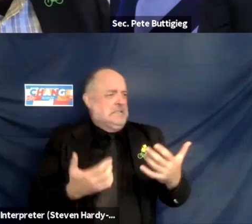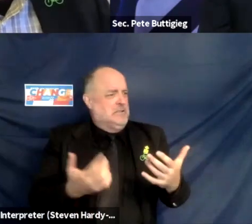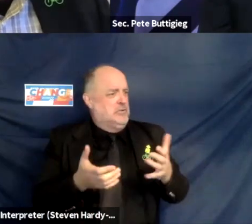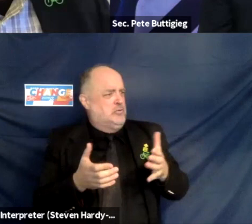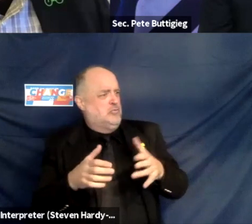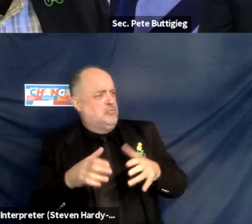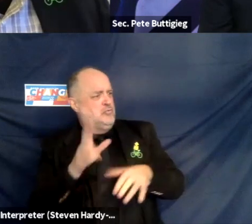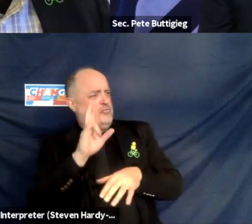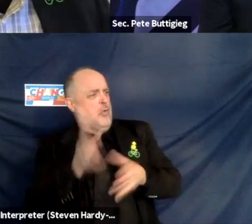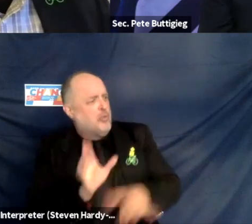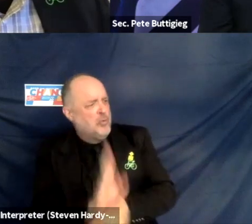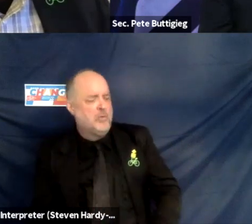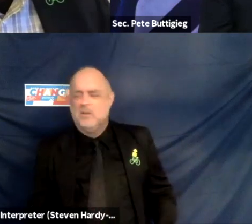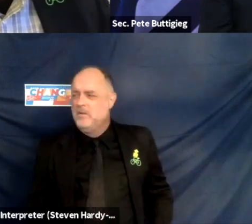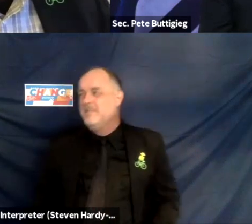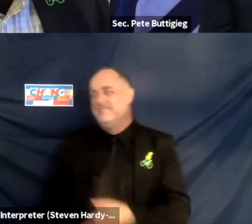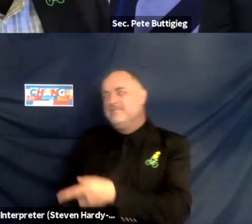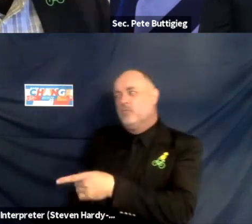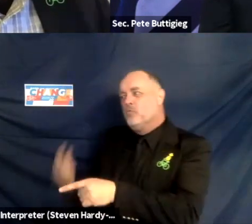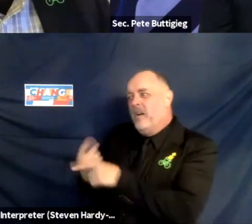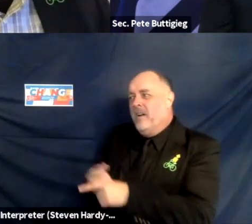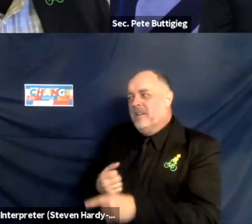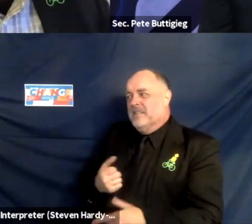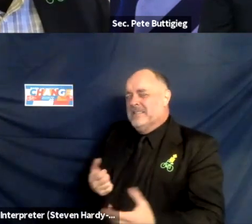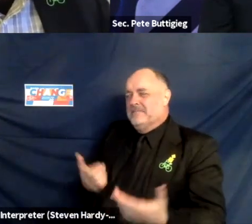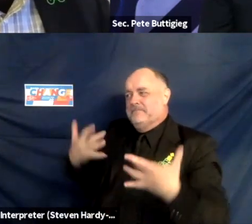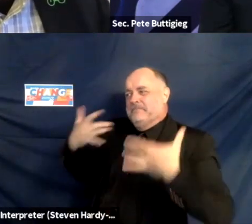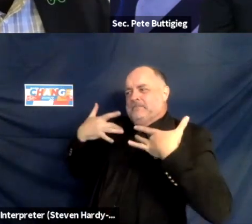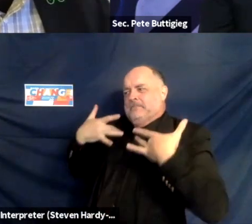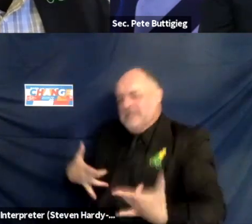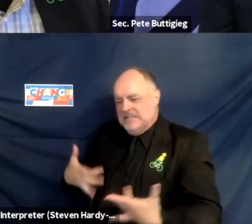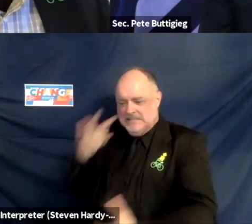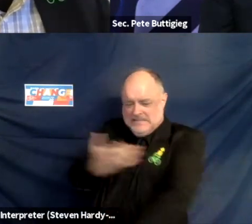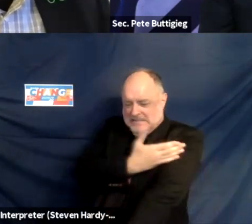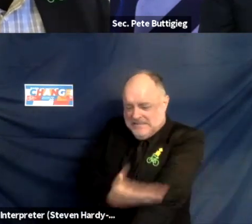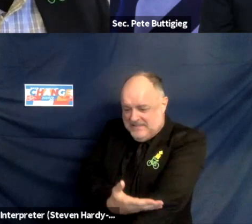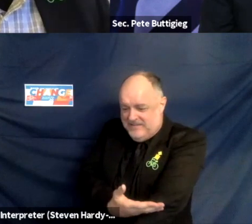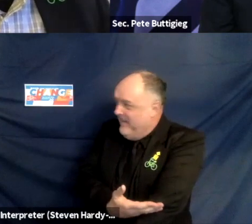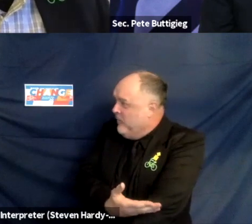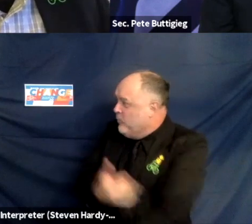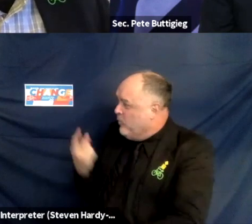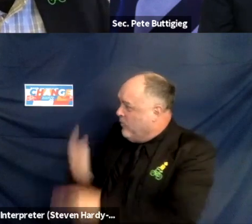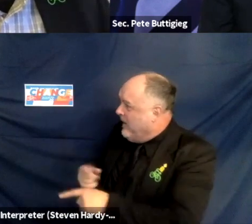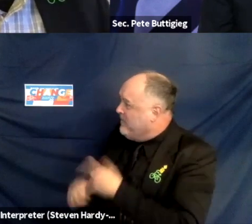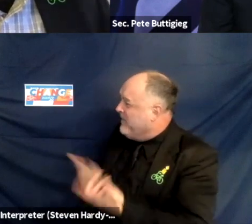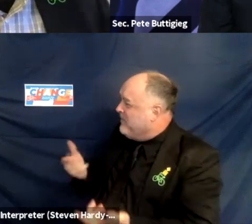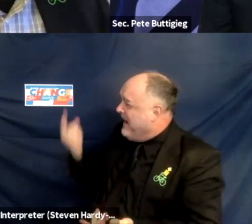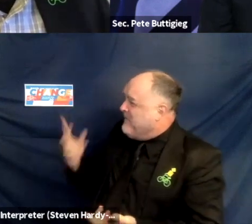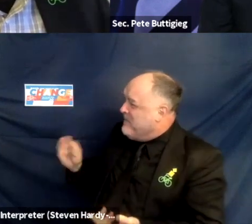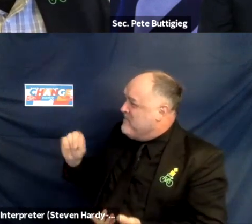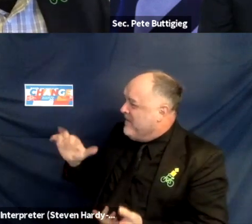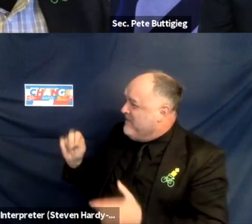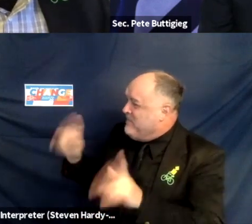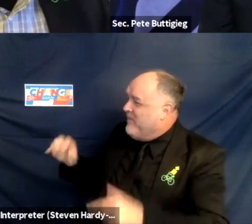backsliding on this, especially because other countries and cities are showing that it can be done. I think Oslo actually got to 0 at one point with more than 500,000 people.